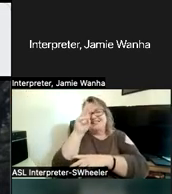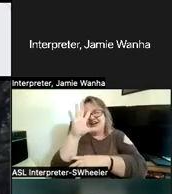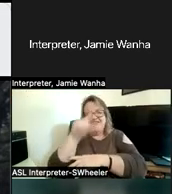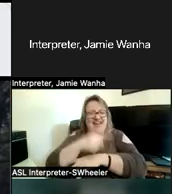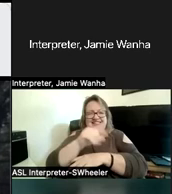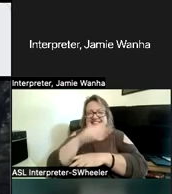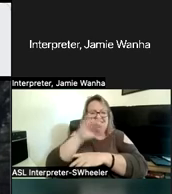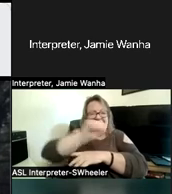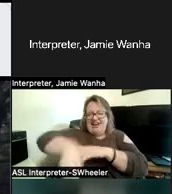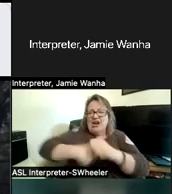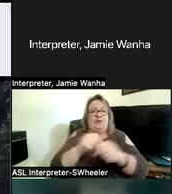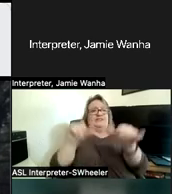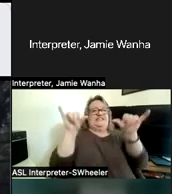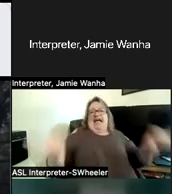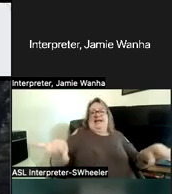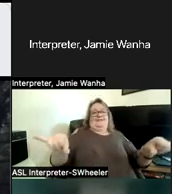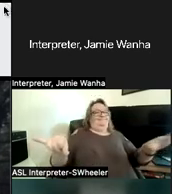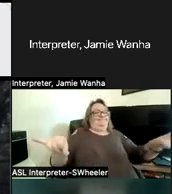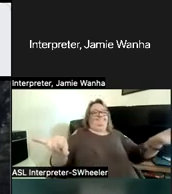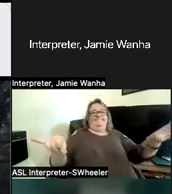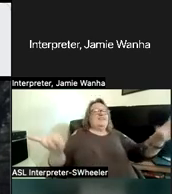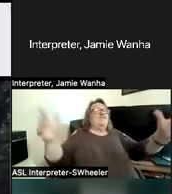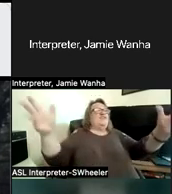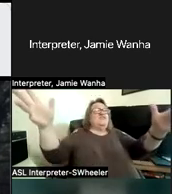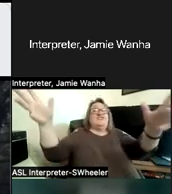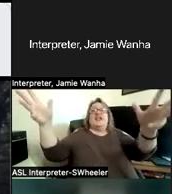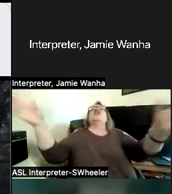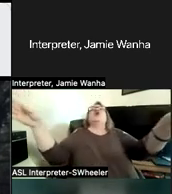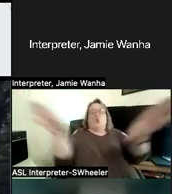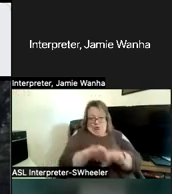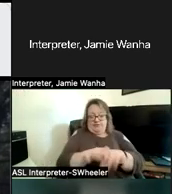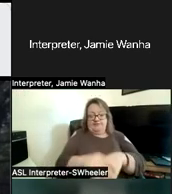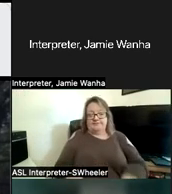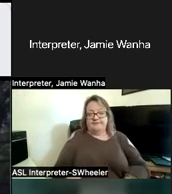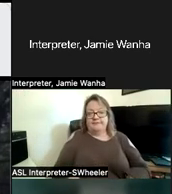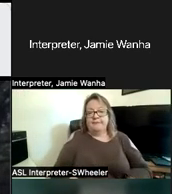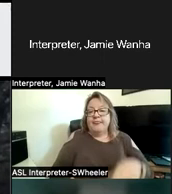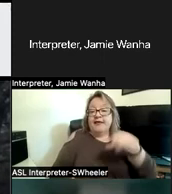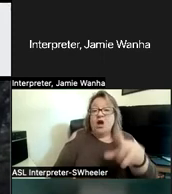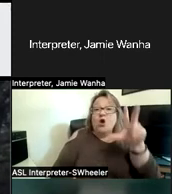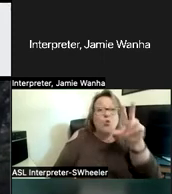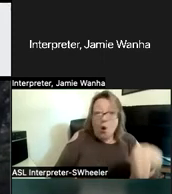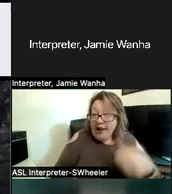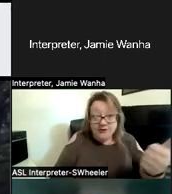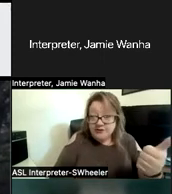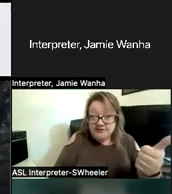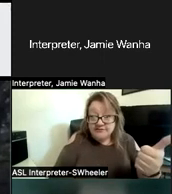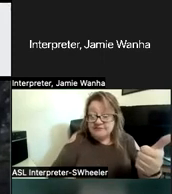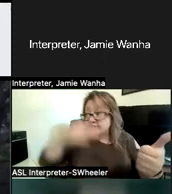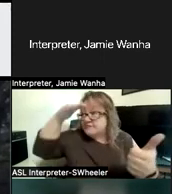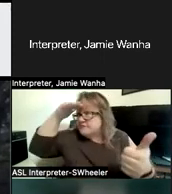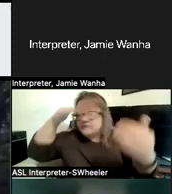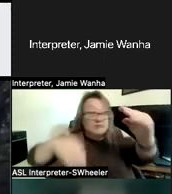trying to make sure everyone has their basic needs met. So on this slide, we're talking about And no one else does this. There is no other